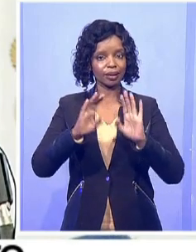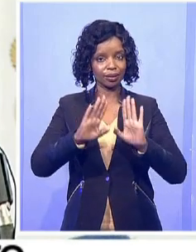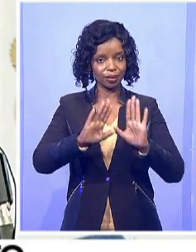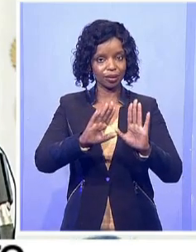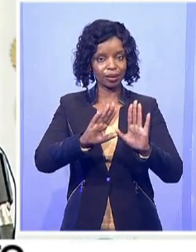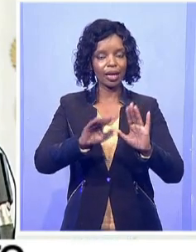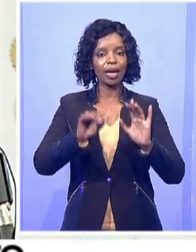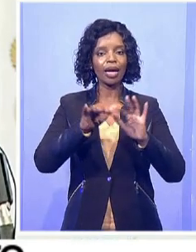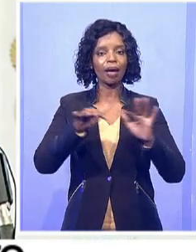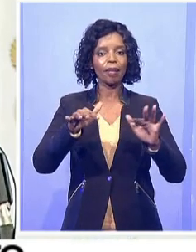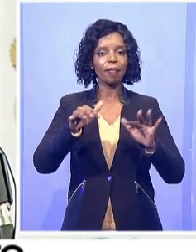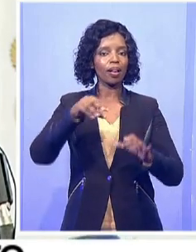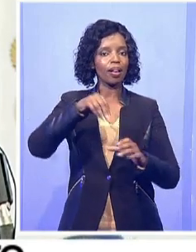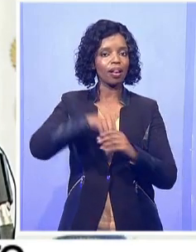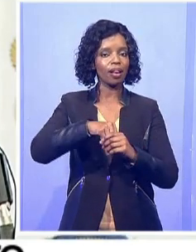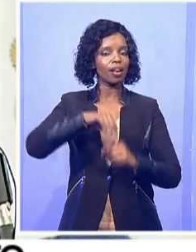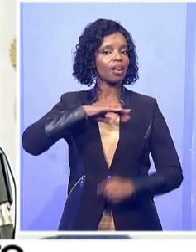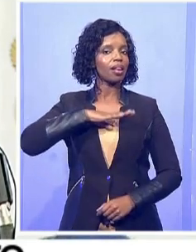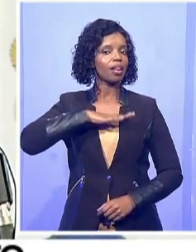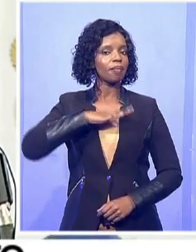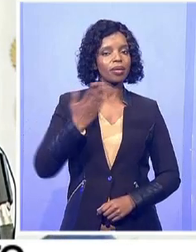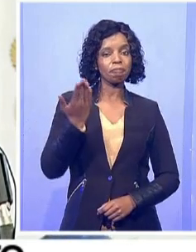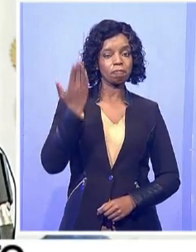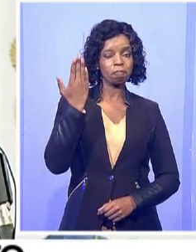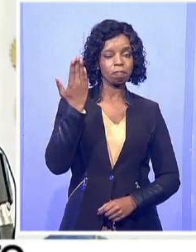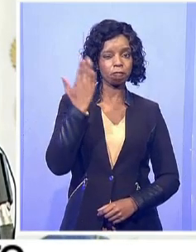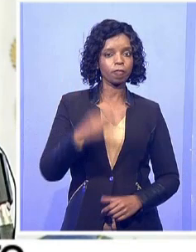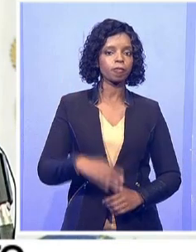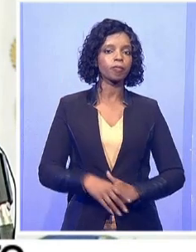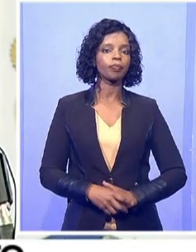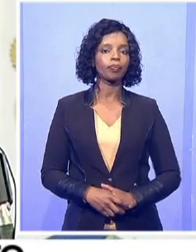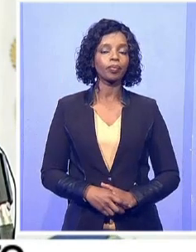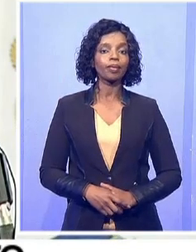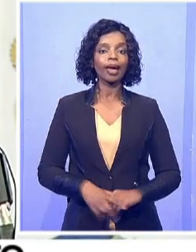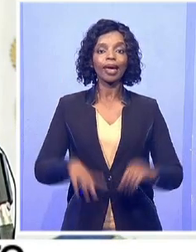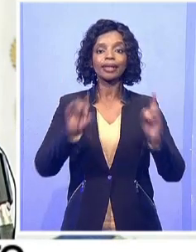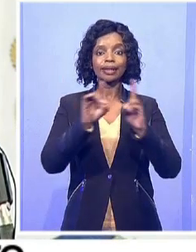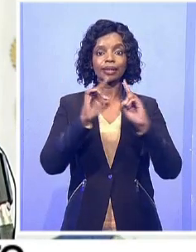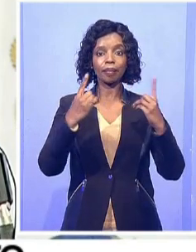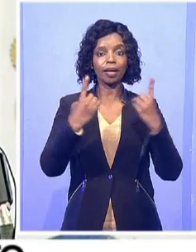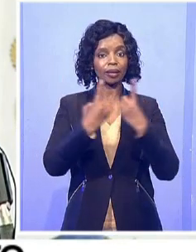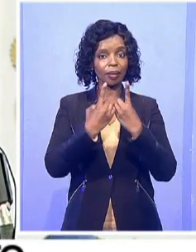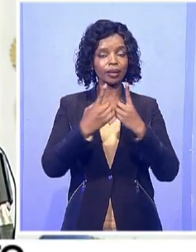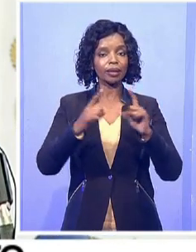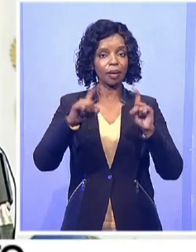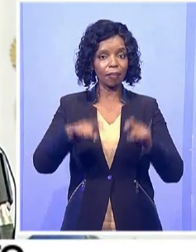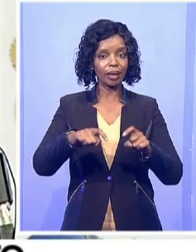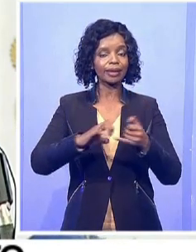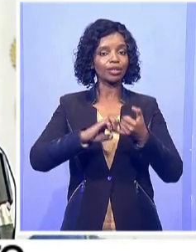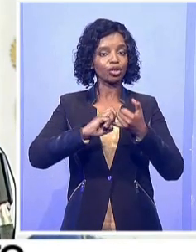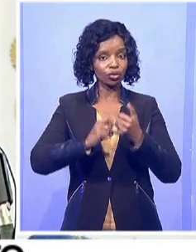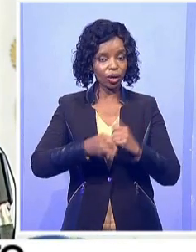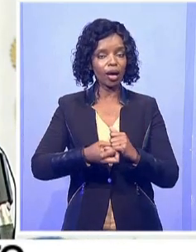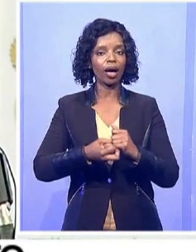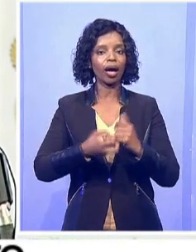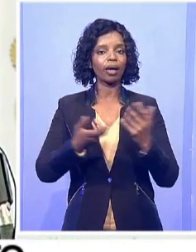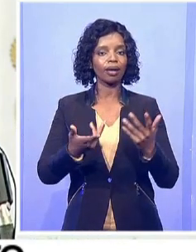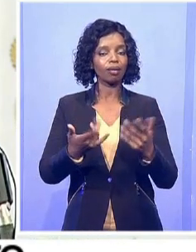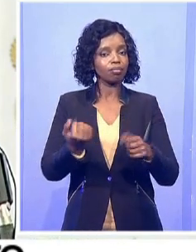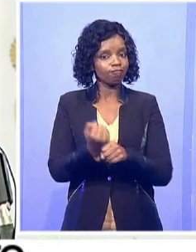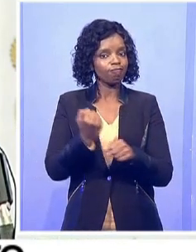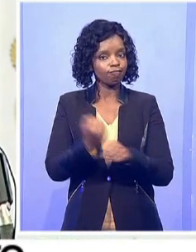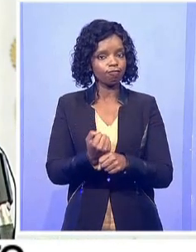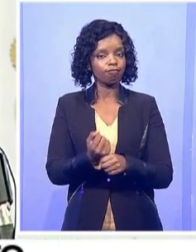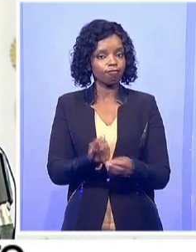The department must try and up its game. Very important.